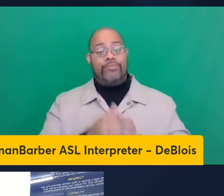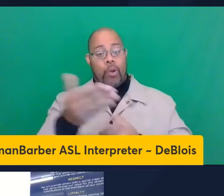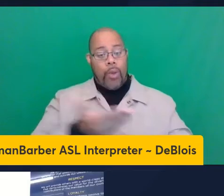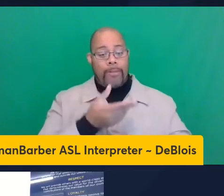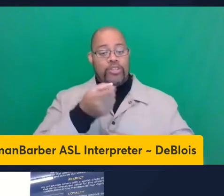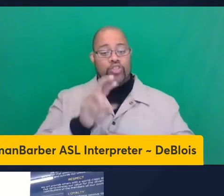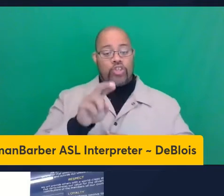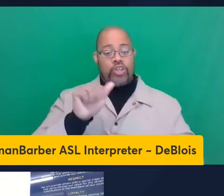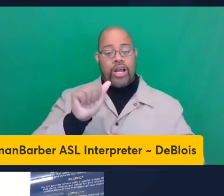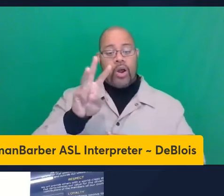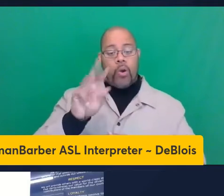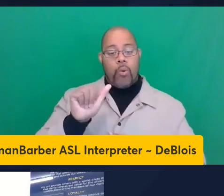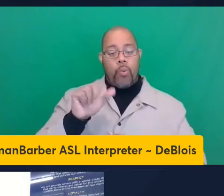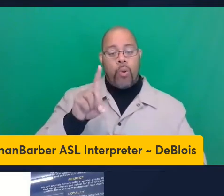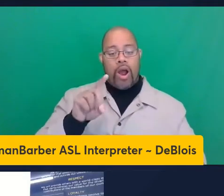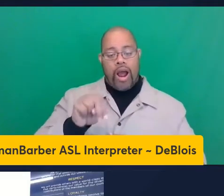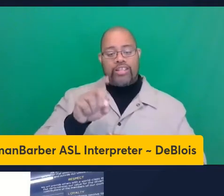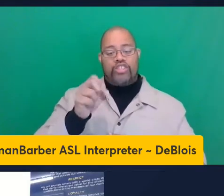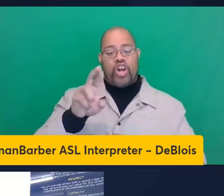Dr. Awandare.